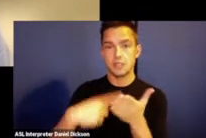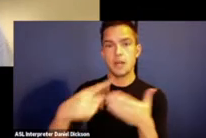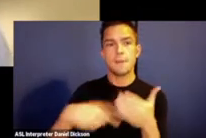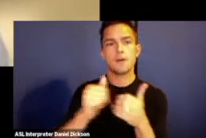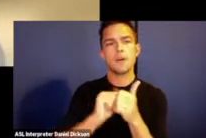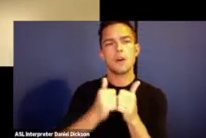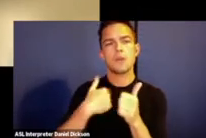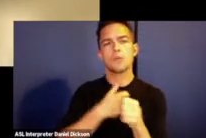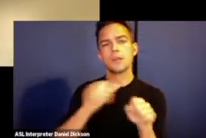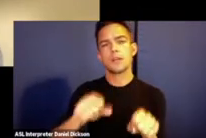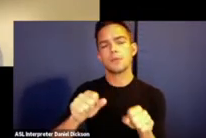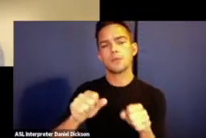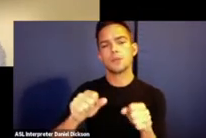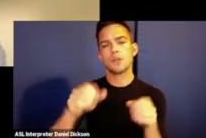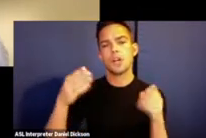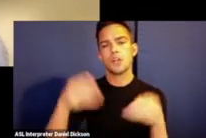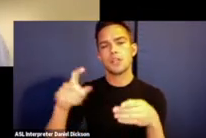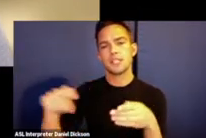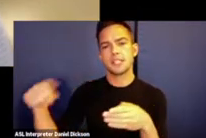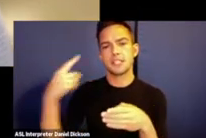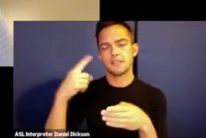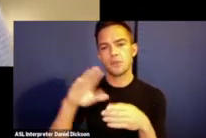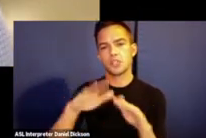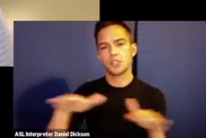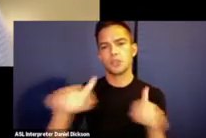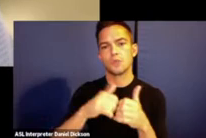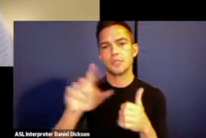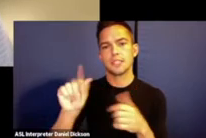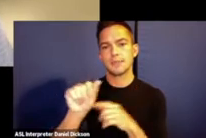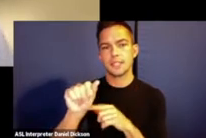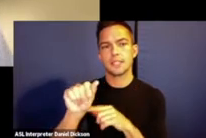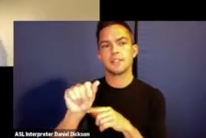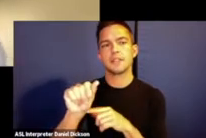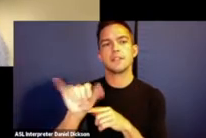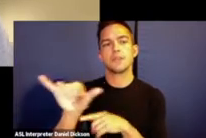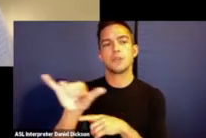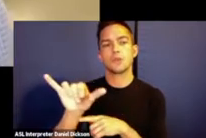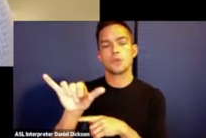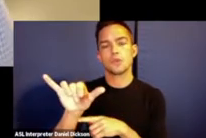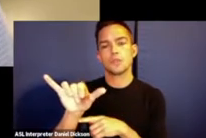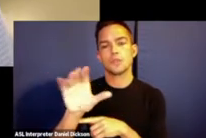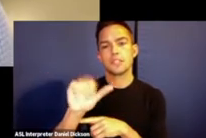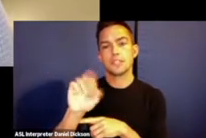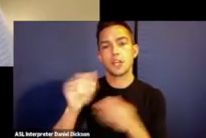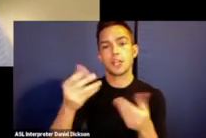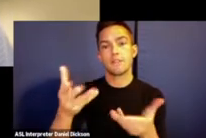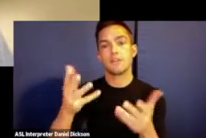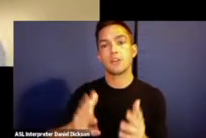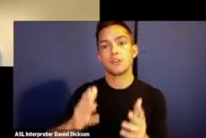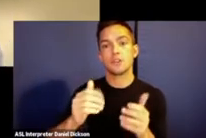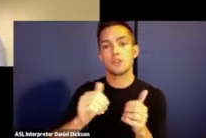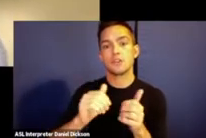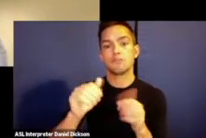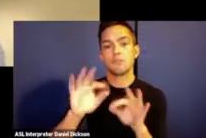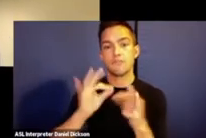can better address the needs for children with disability and caregivers of children with disability and